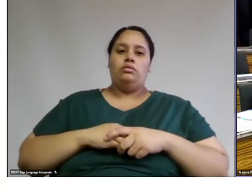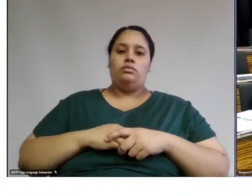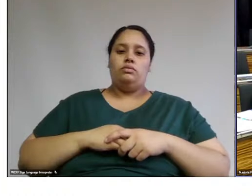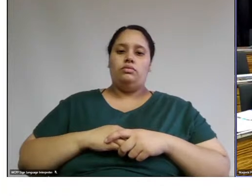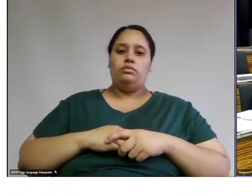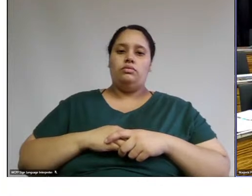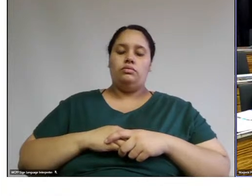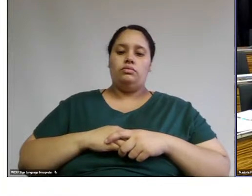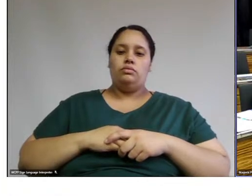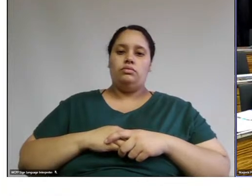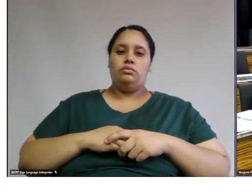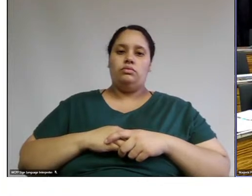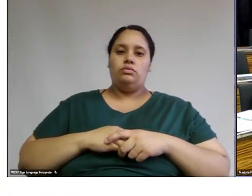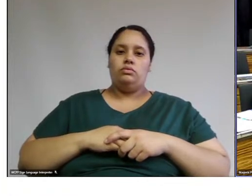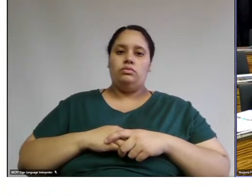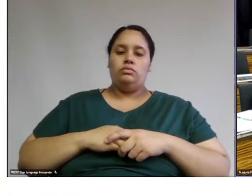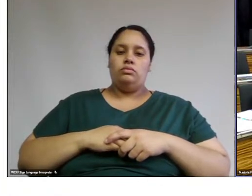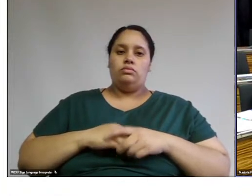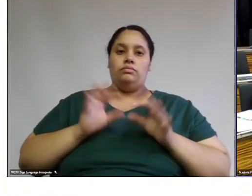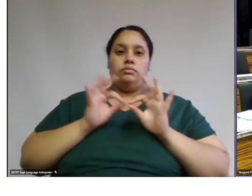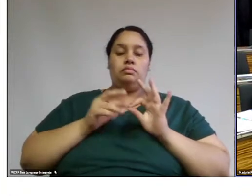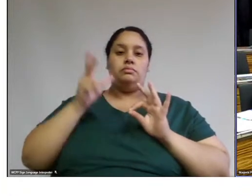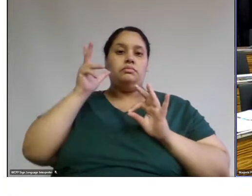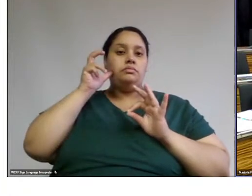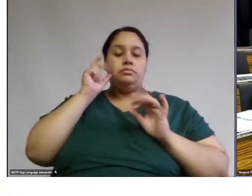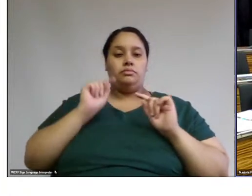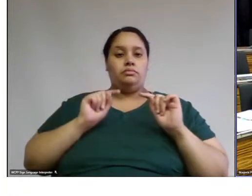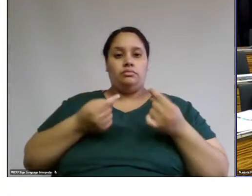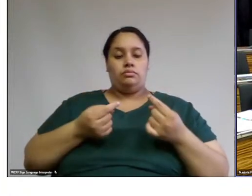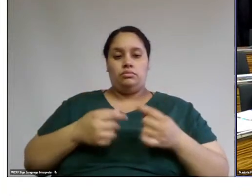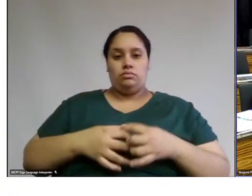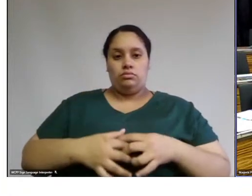do with to save STB posts.